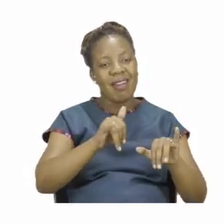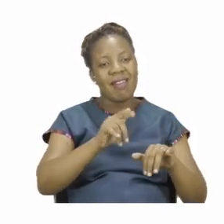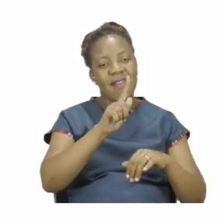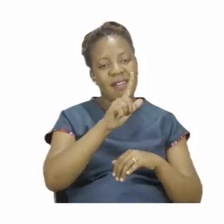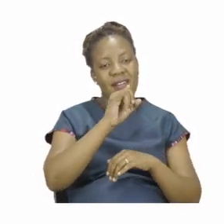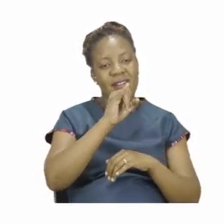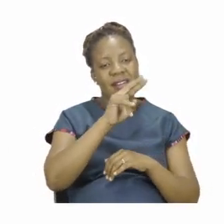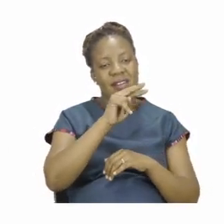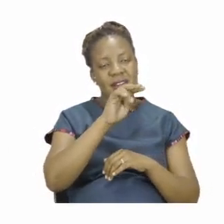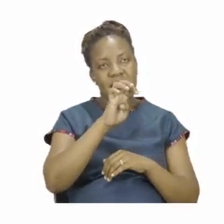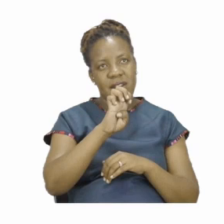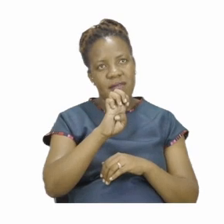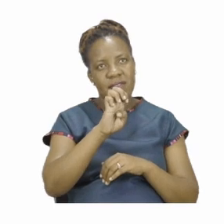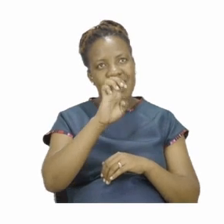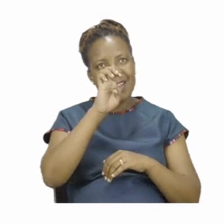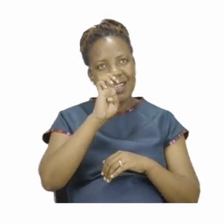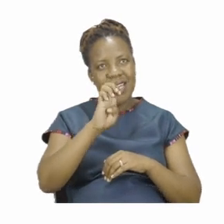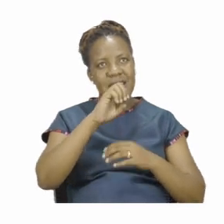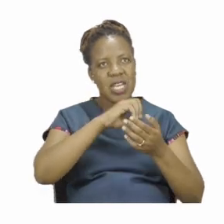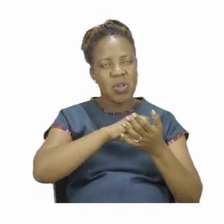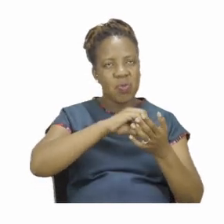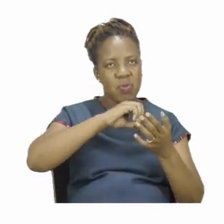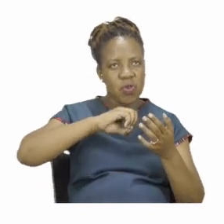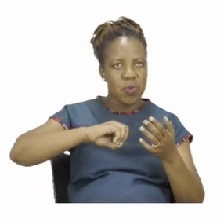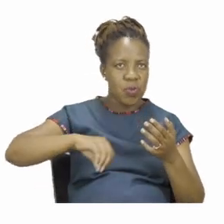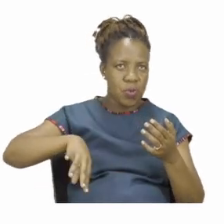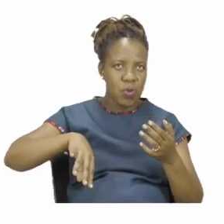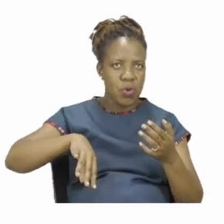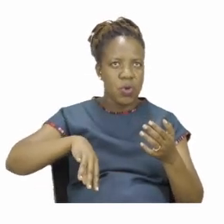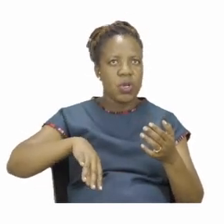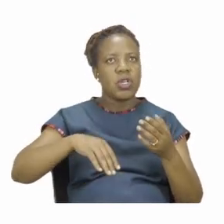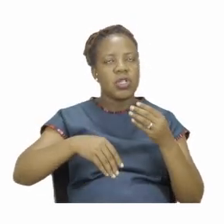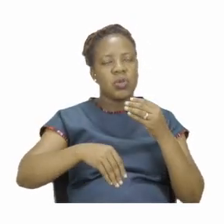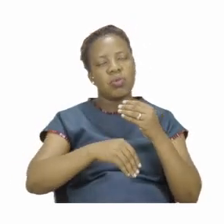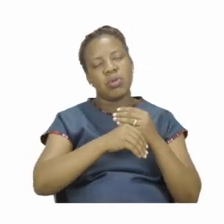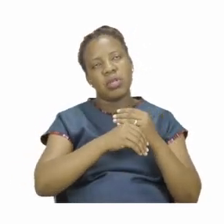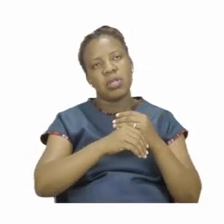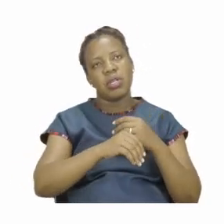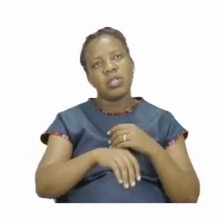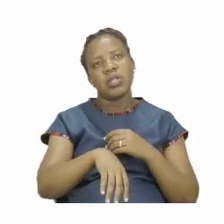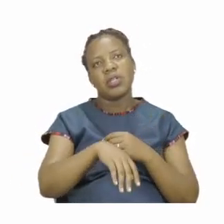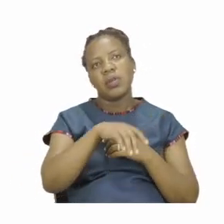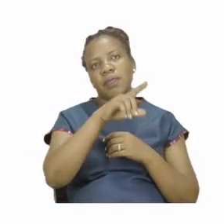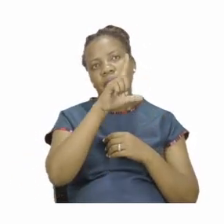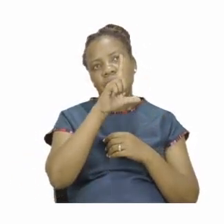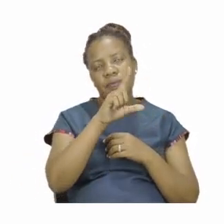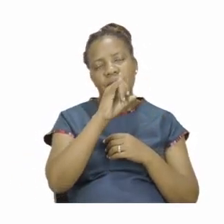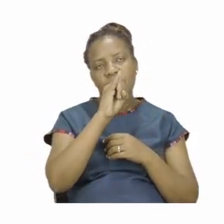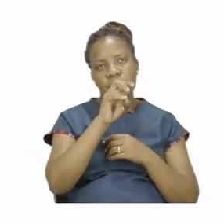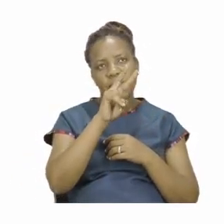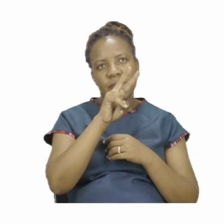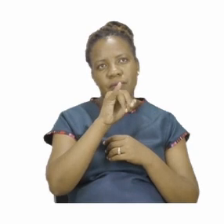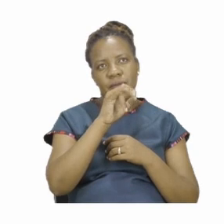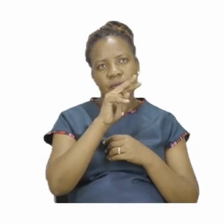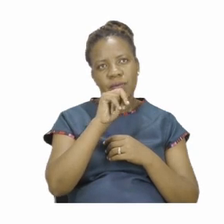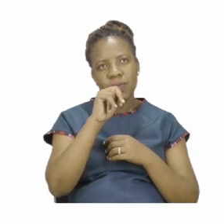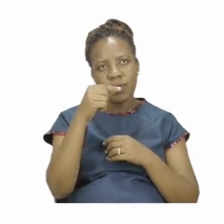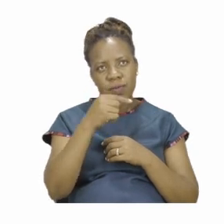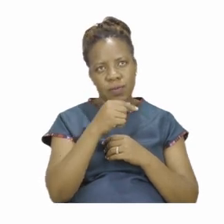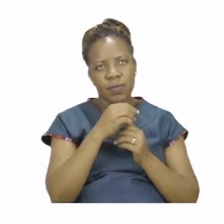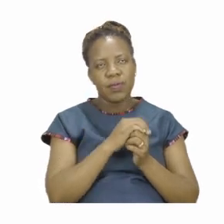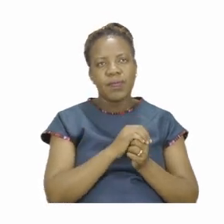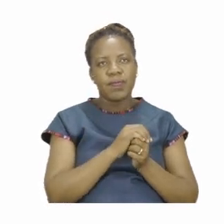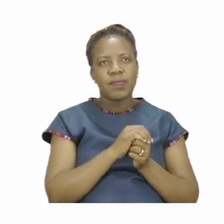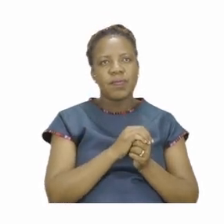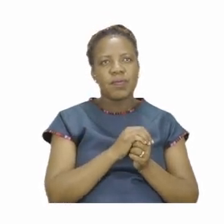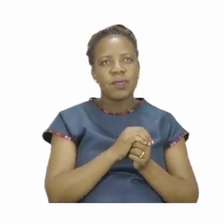verb ends with double E, all we do is just add our ing, which is different from rule number 2. Rule